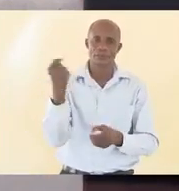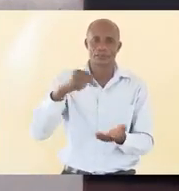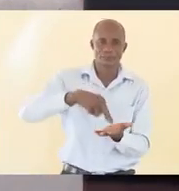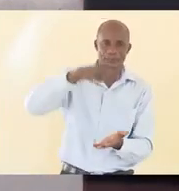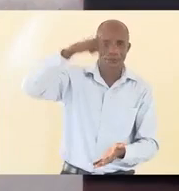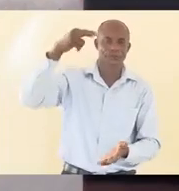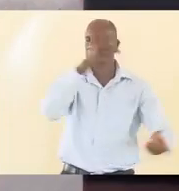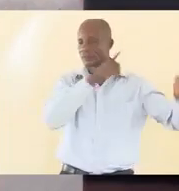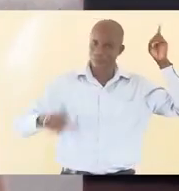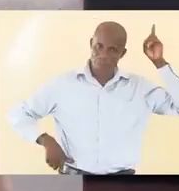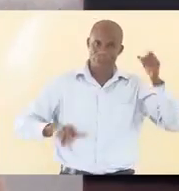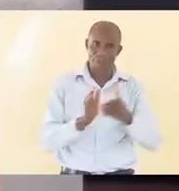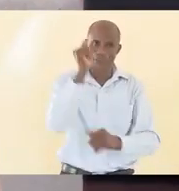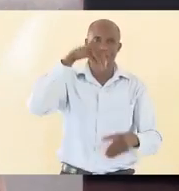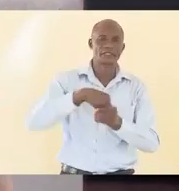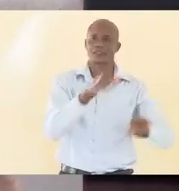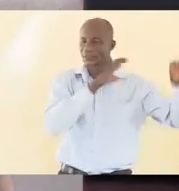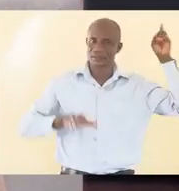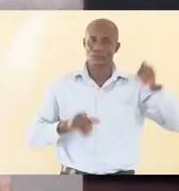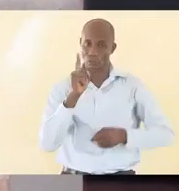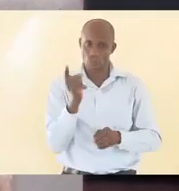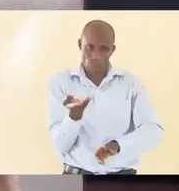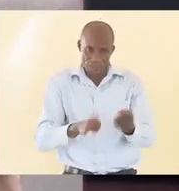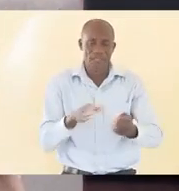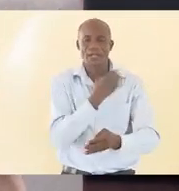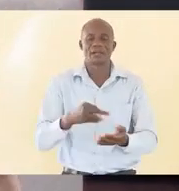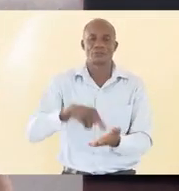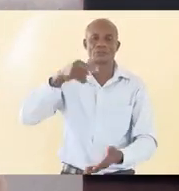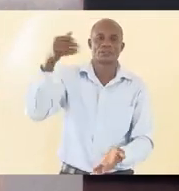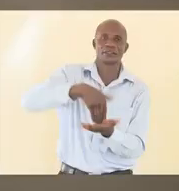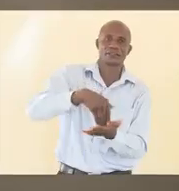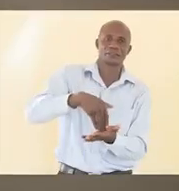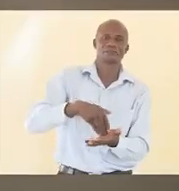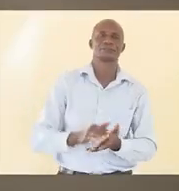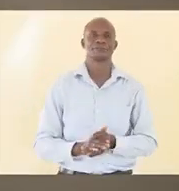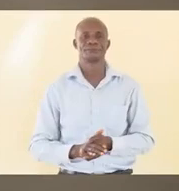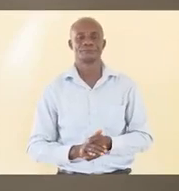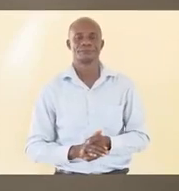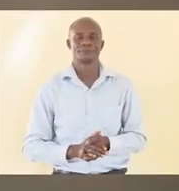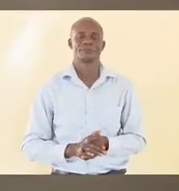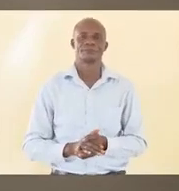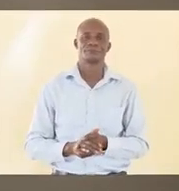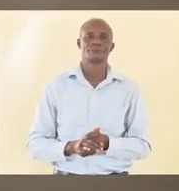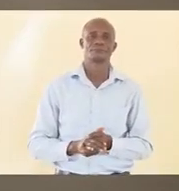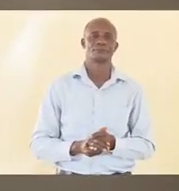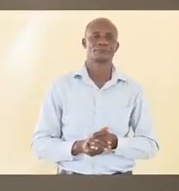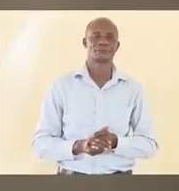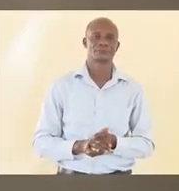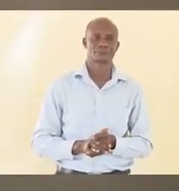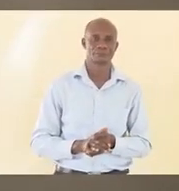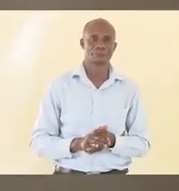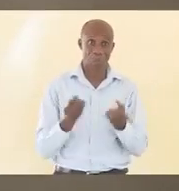Lord. Believe in Christ as the one who died and rose again. From the dead. Yes. There are other people who believe in Christ, as you